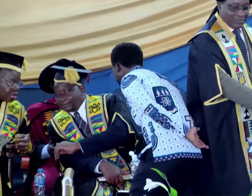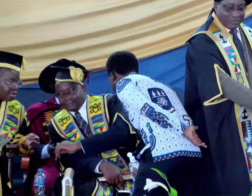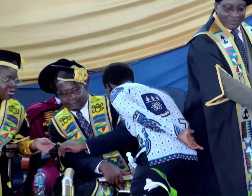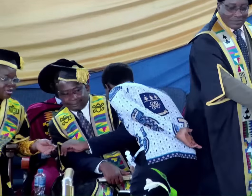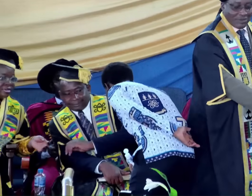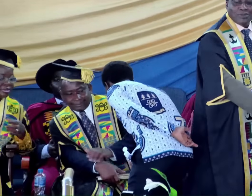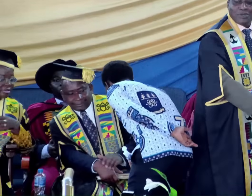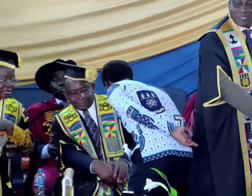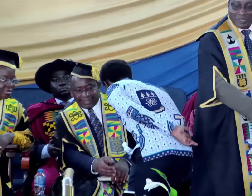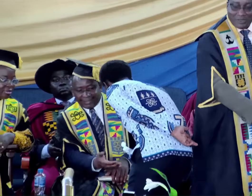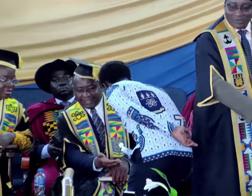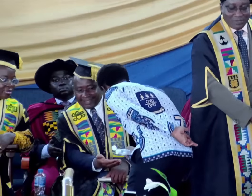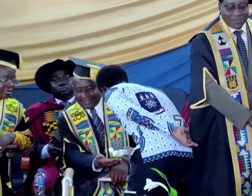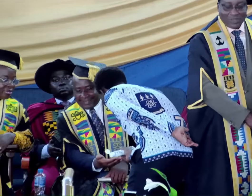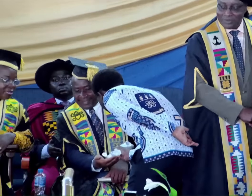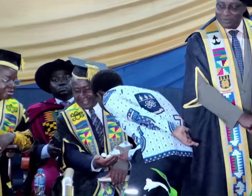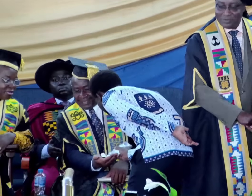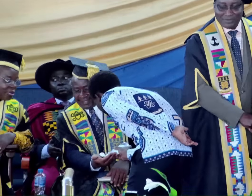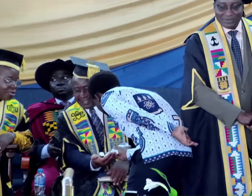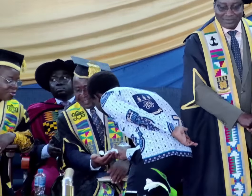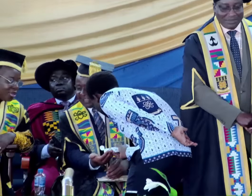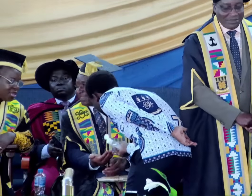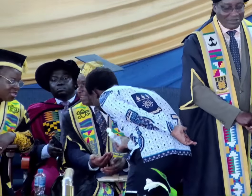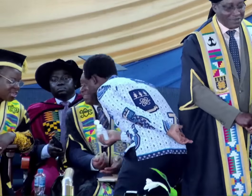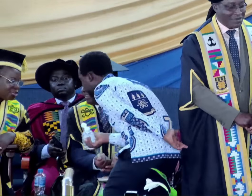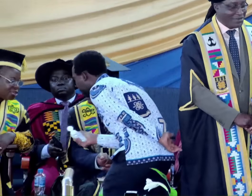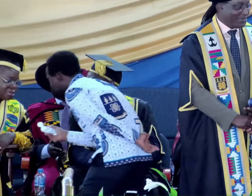Samuel Junior Abuabiri,